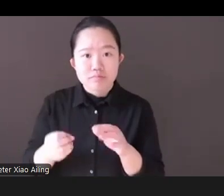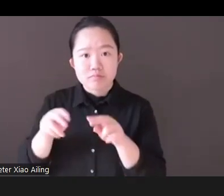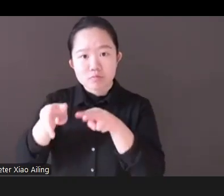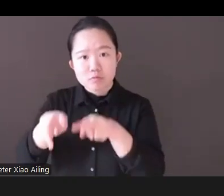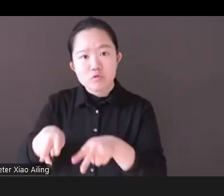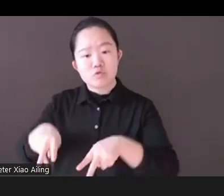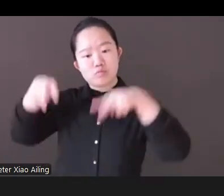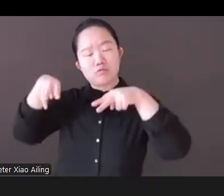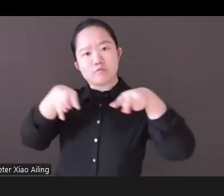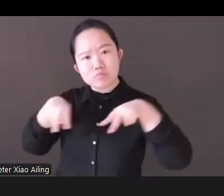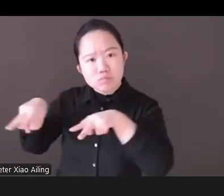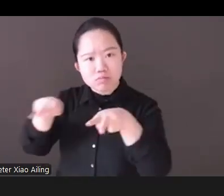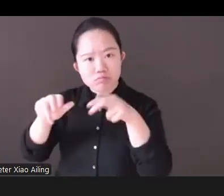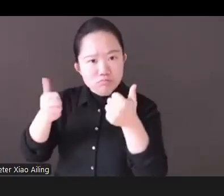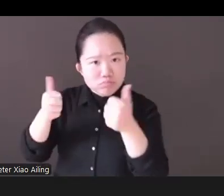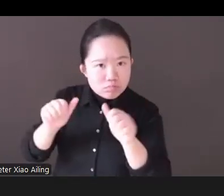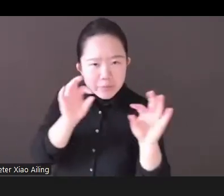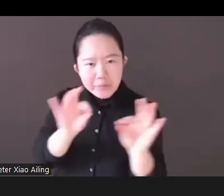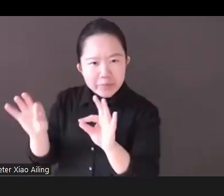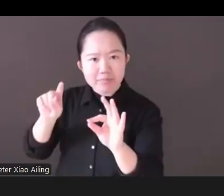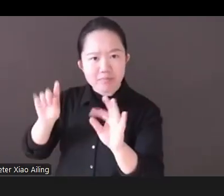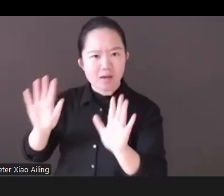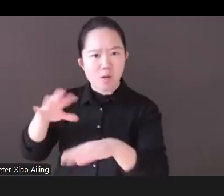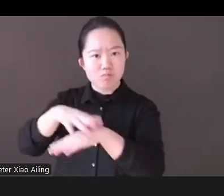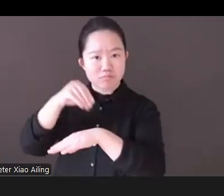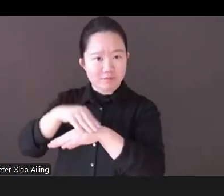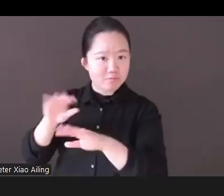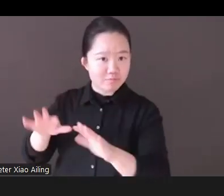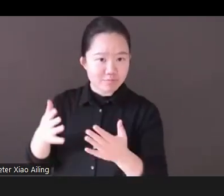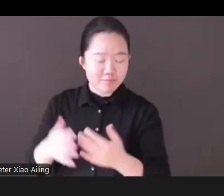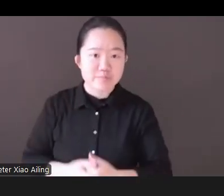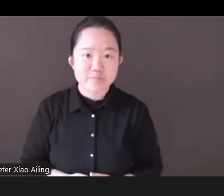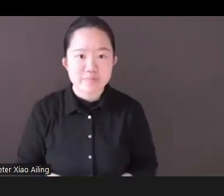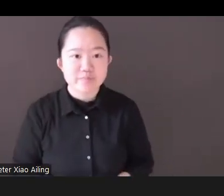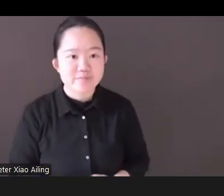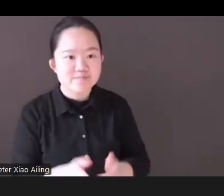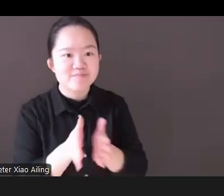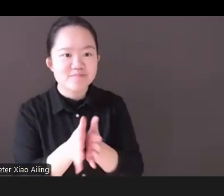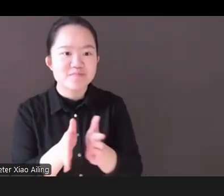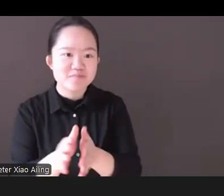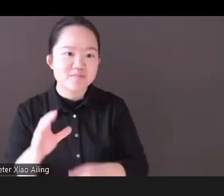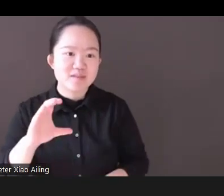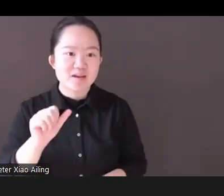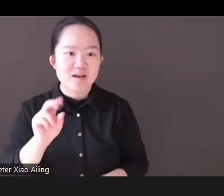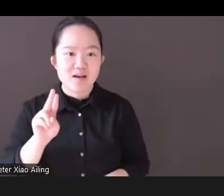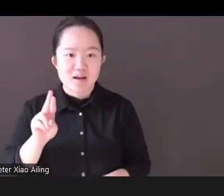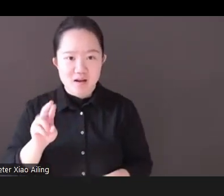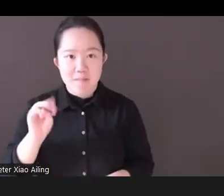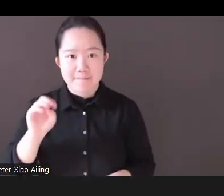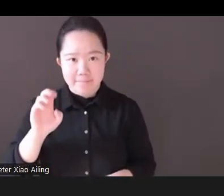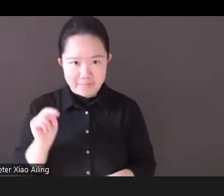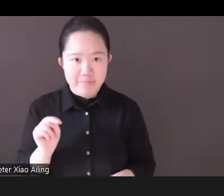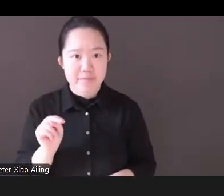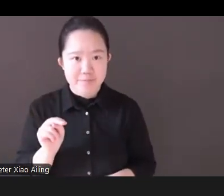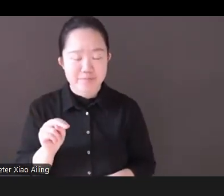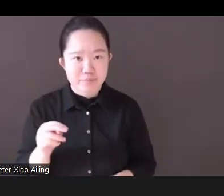has authority for all the market surveillance of all products covered by the EAA, the European